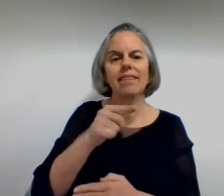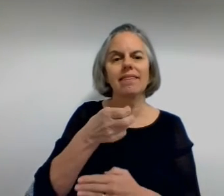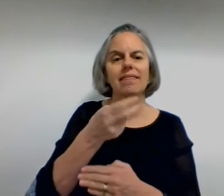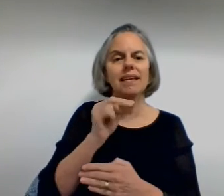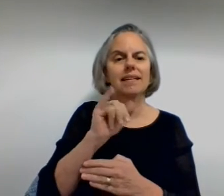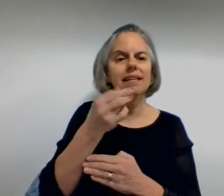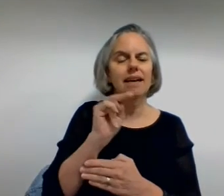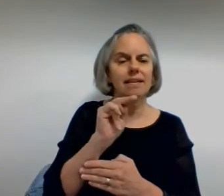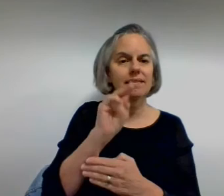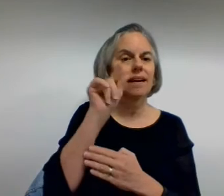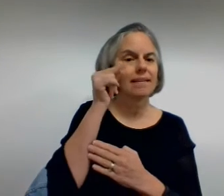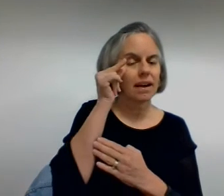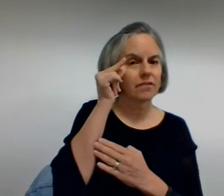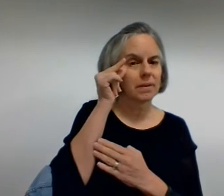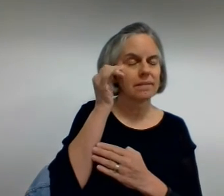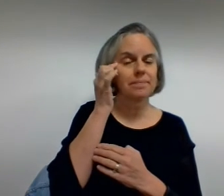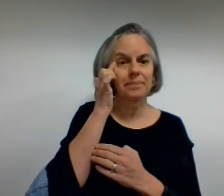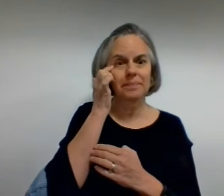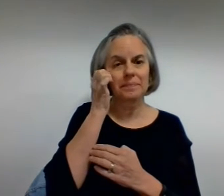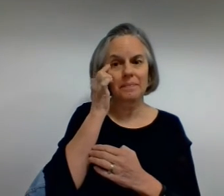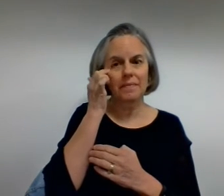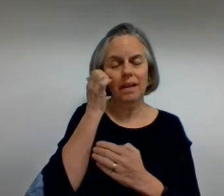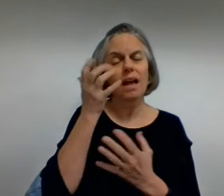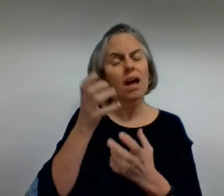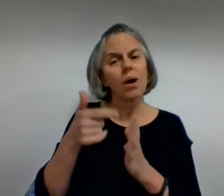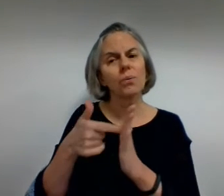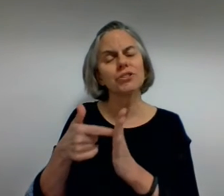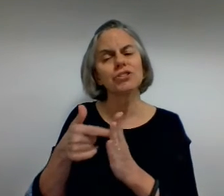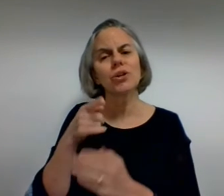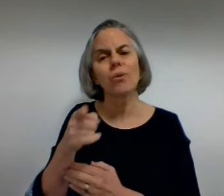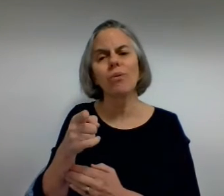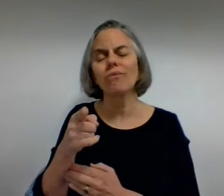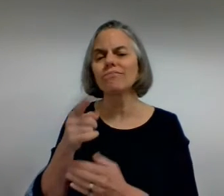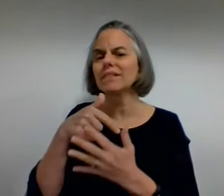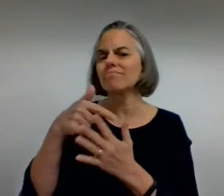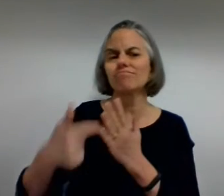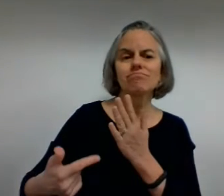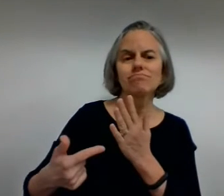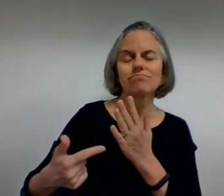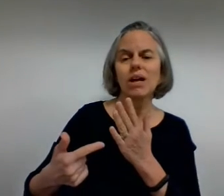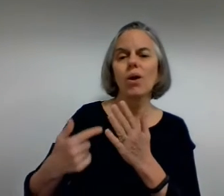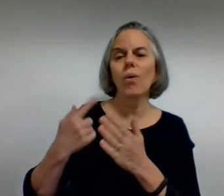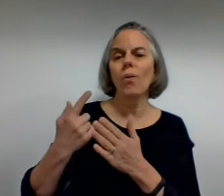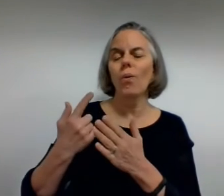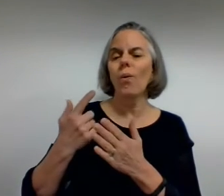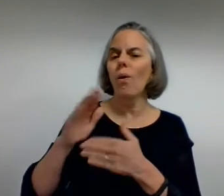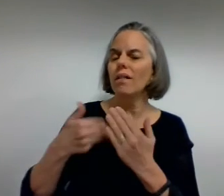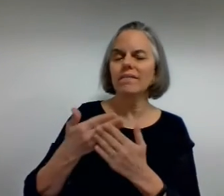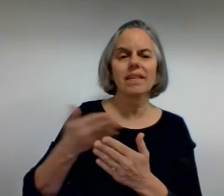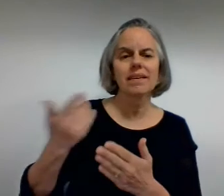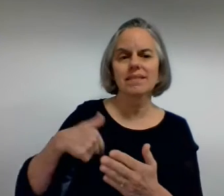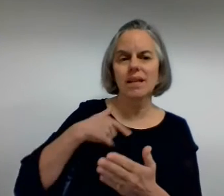Athenian government. But something that I wanted to show you guys is that this is all of the things that we learned about government